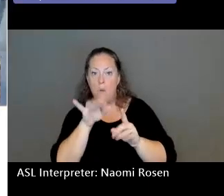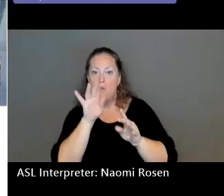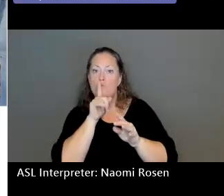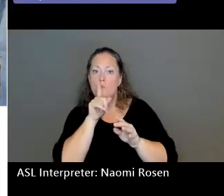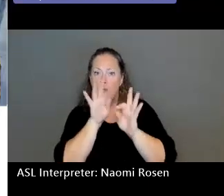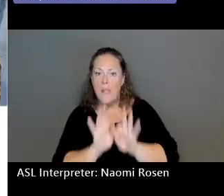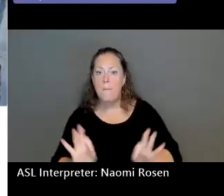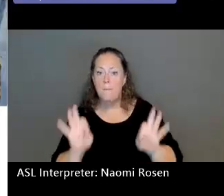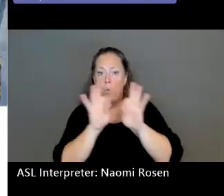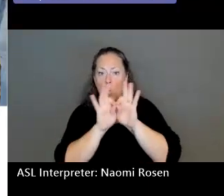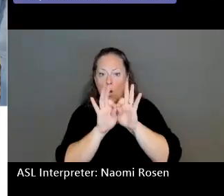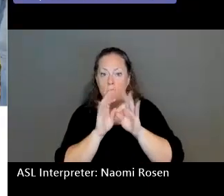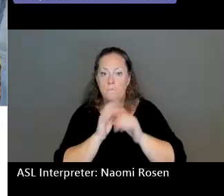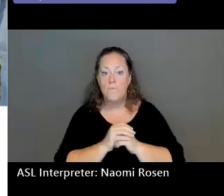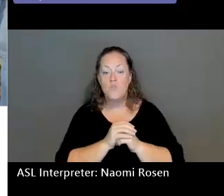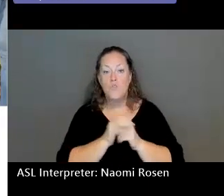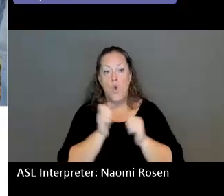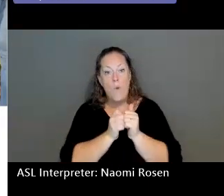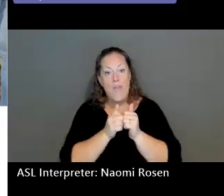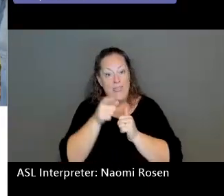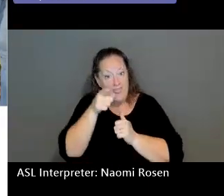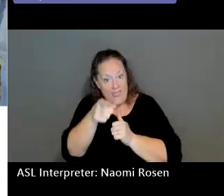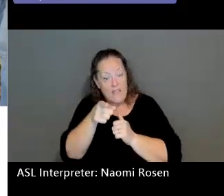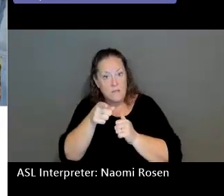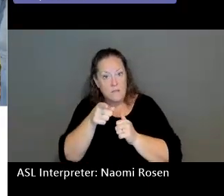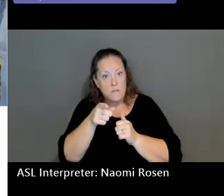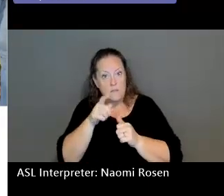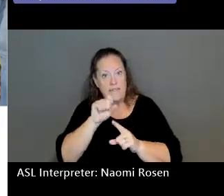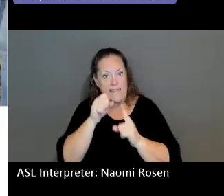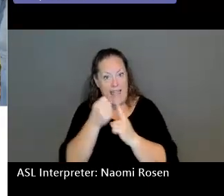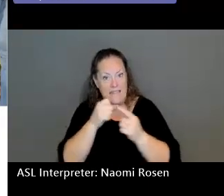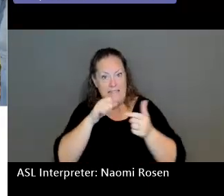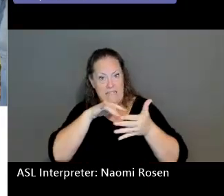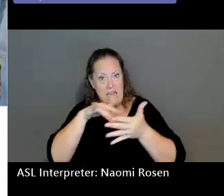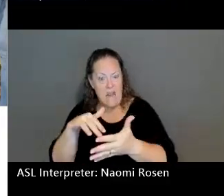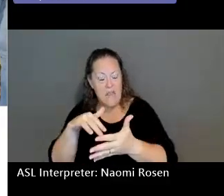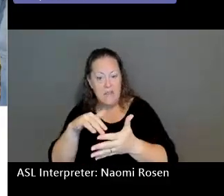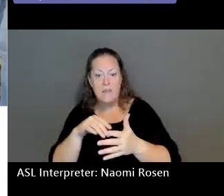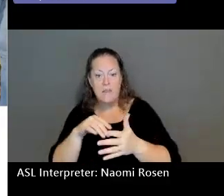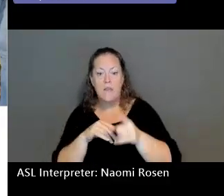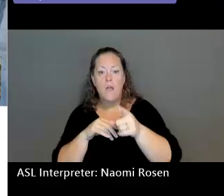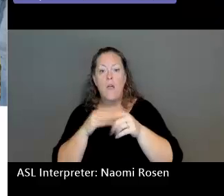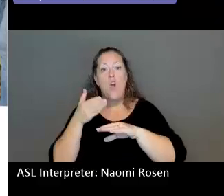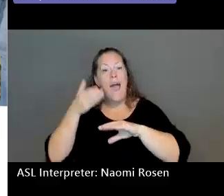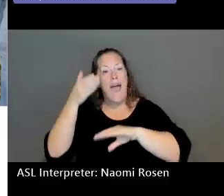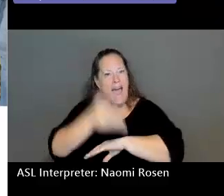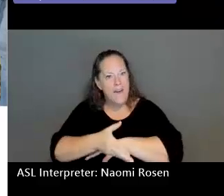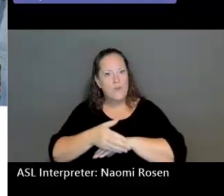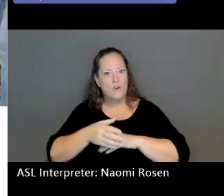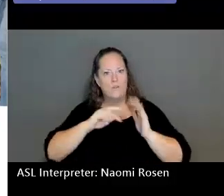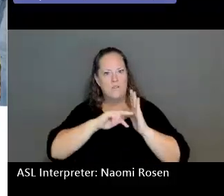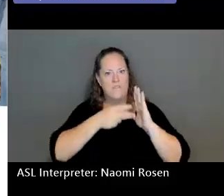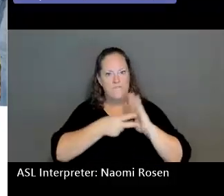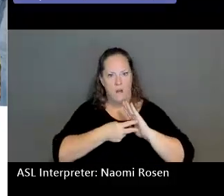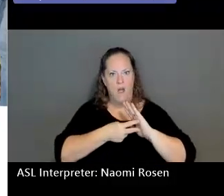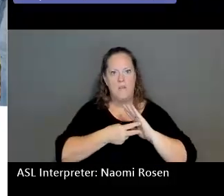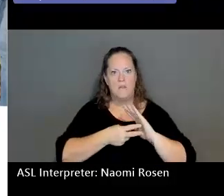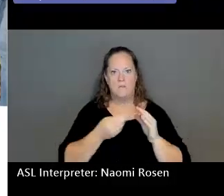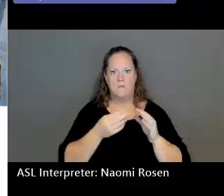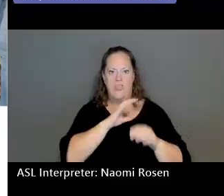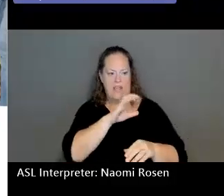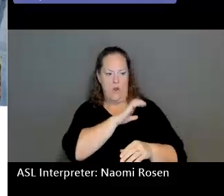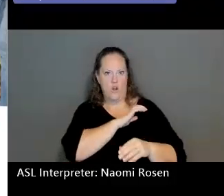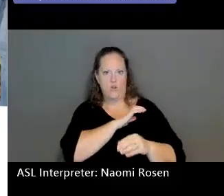So with this case study as an example, after defining the characteristics of the land and going